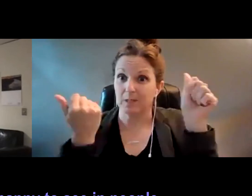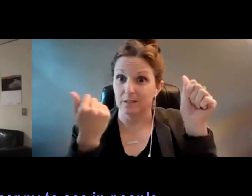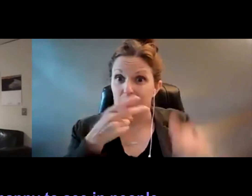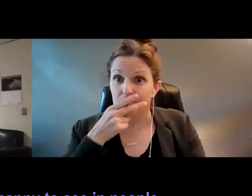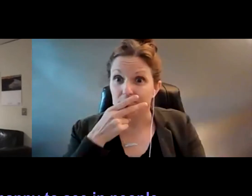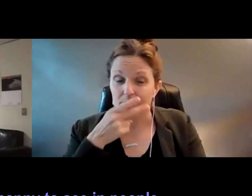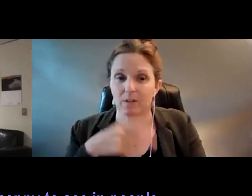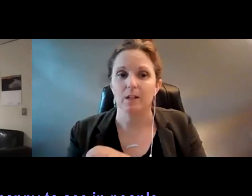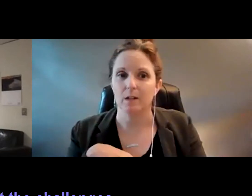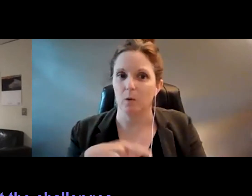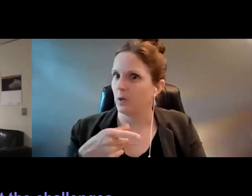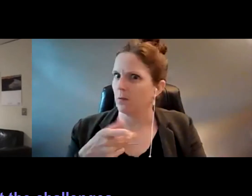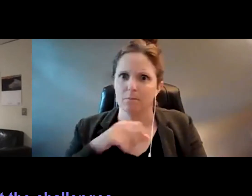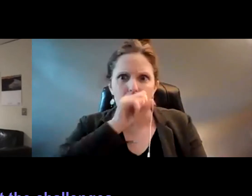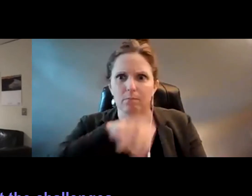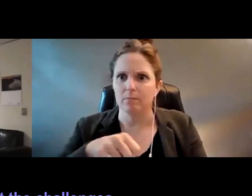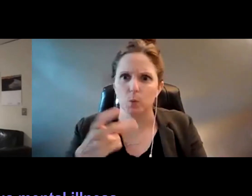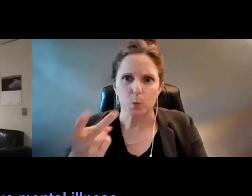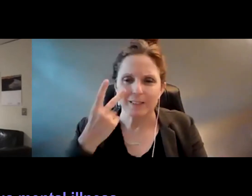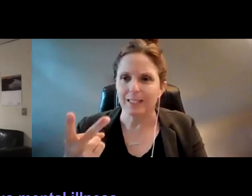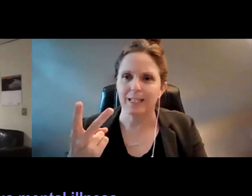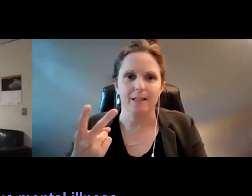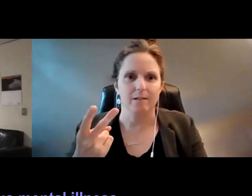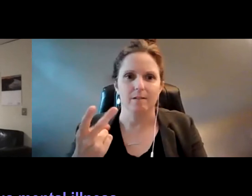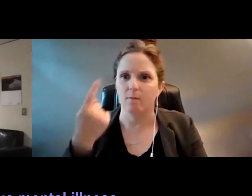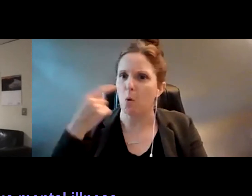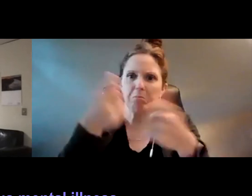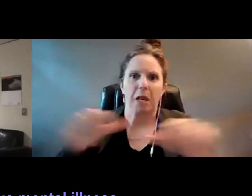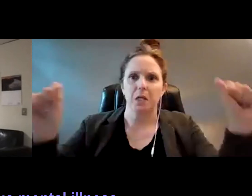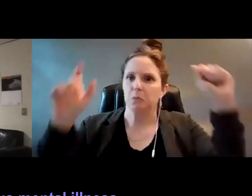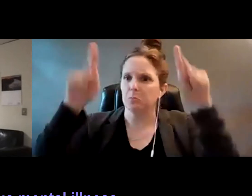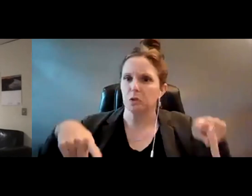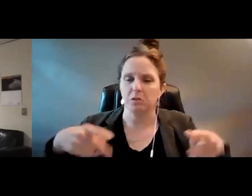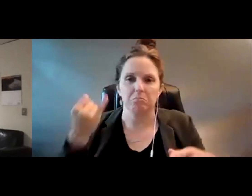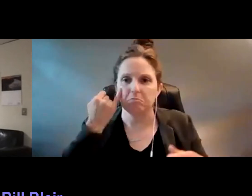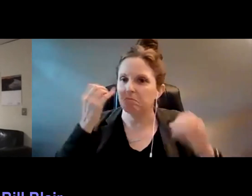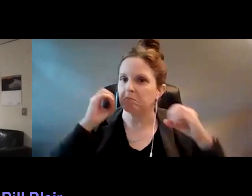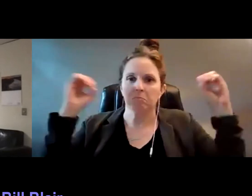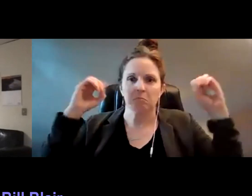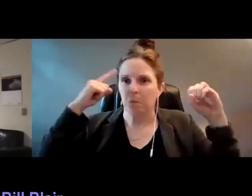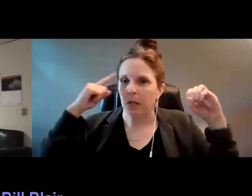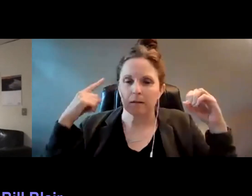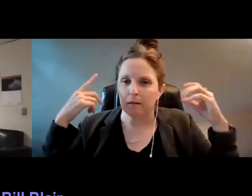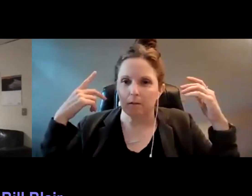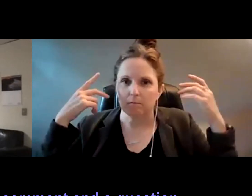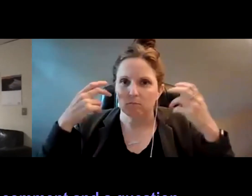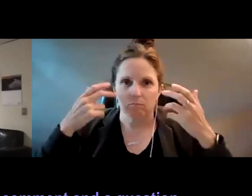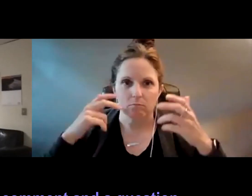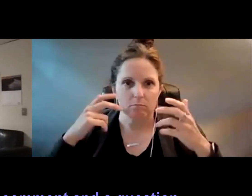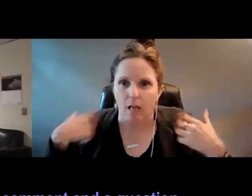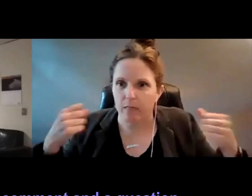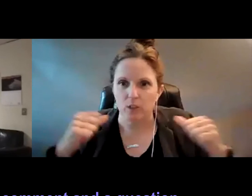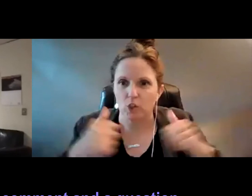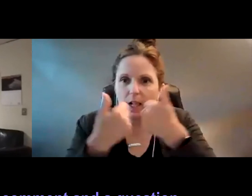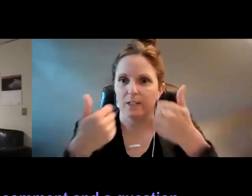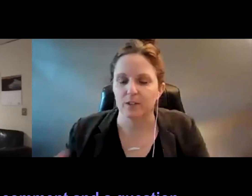not move the needle, as you will, but the CHW plus the medication absolutely moved the needle. And these are abstinence rates